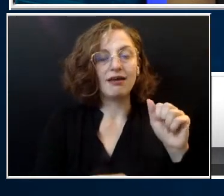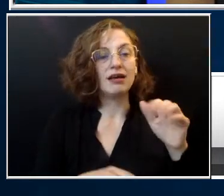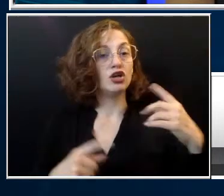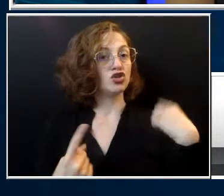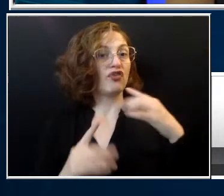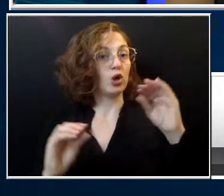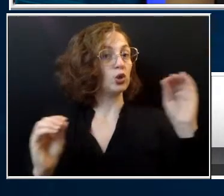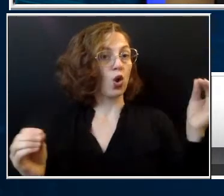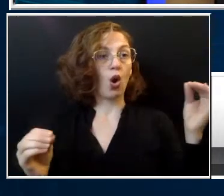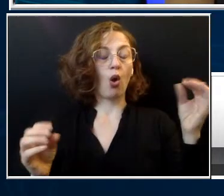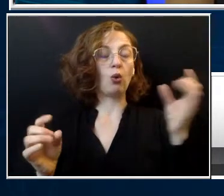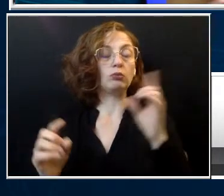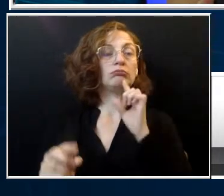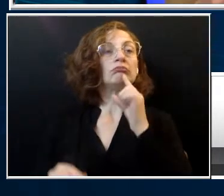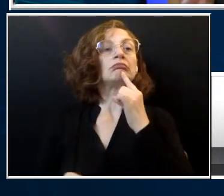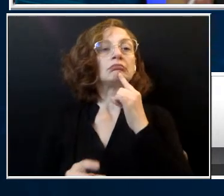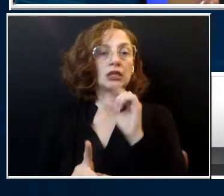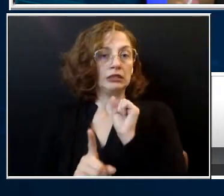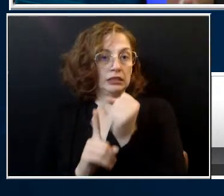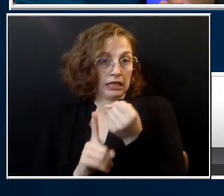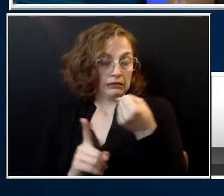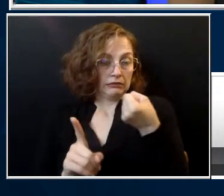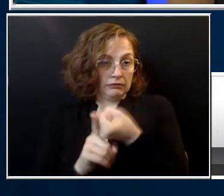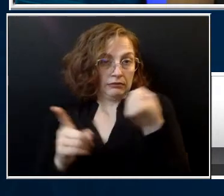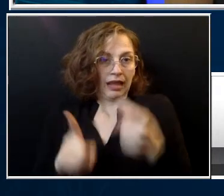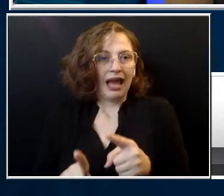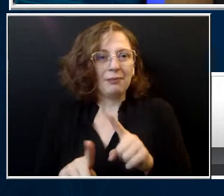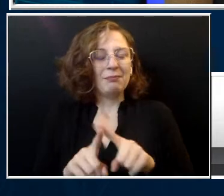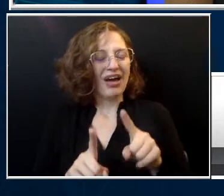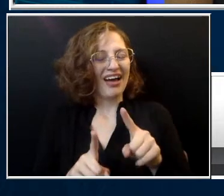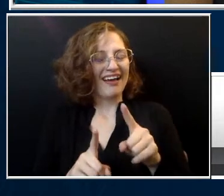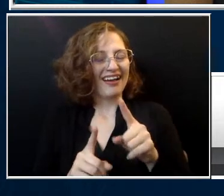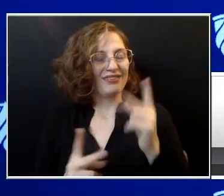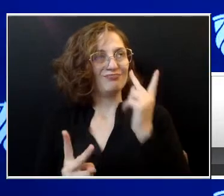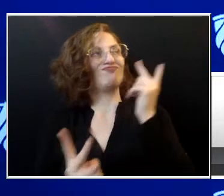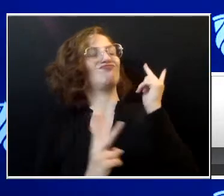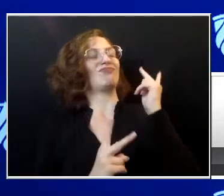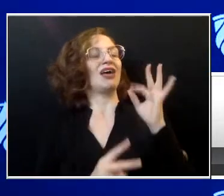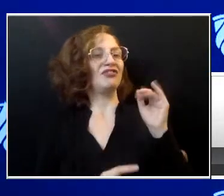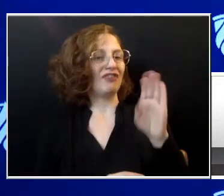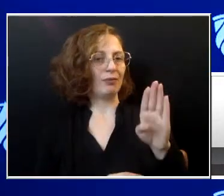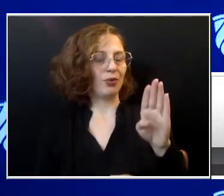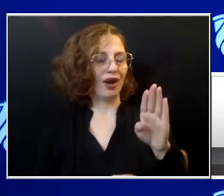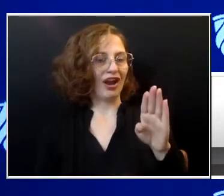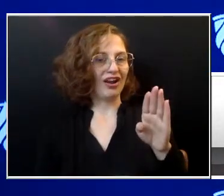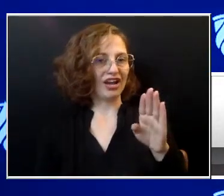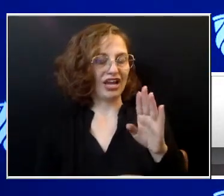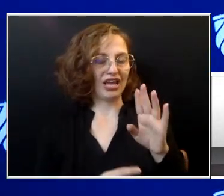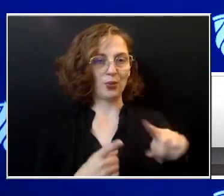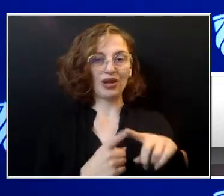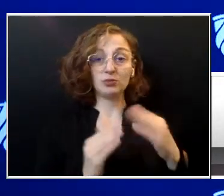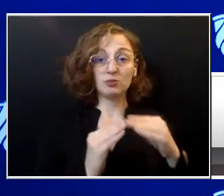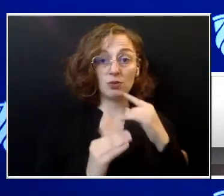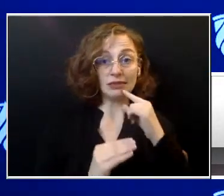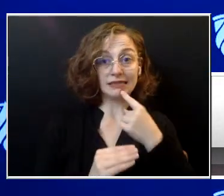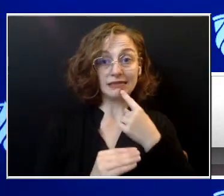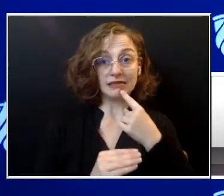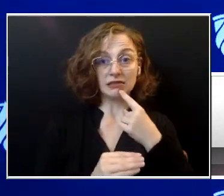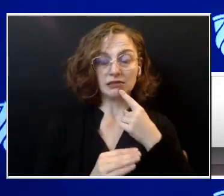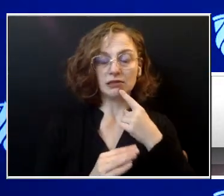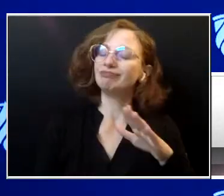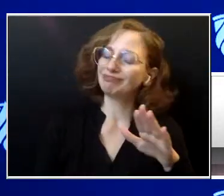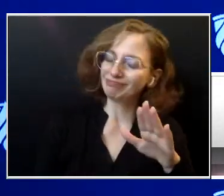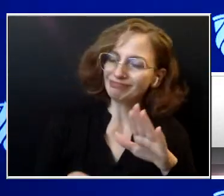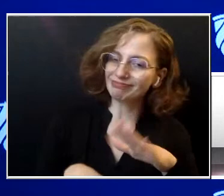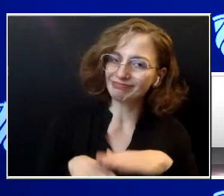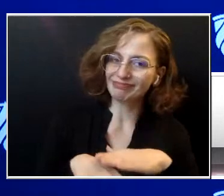did end up hurting people. Just kind of tell us what this is about. Yeah, so first of all, I'd like to say that this is one of the good things about the FDA. It is for the public